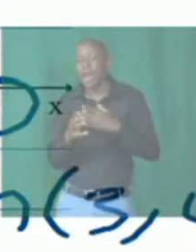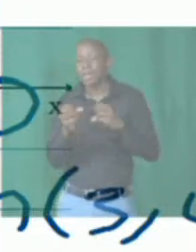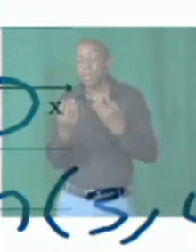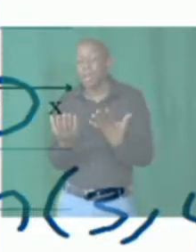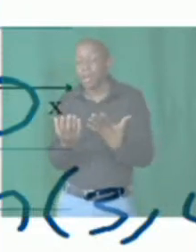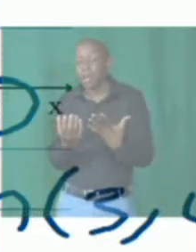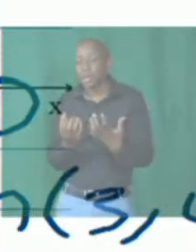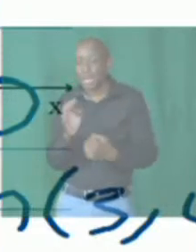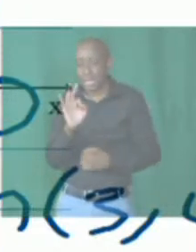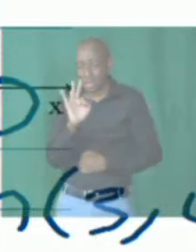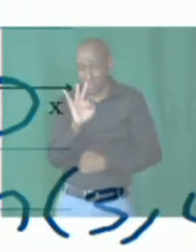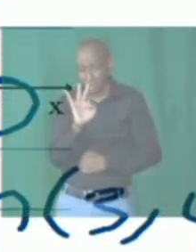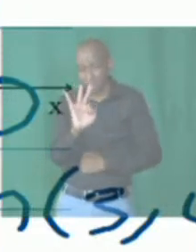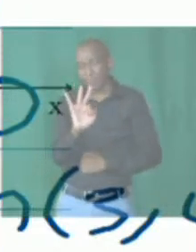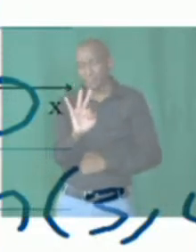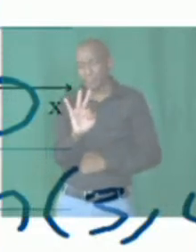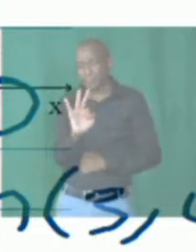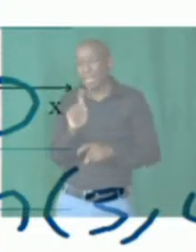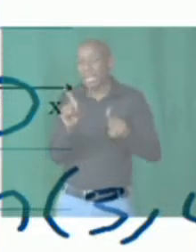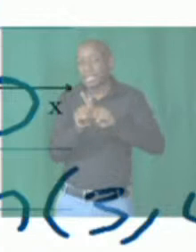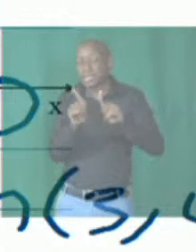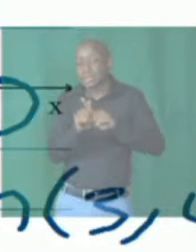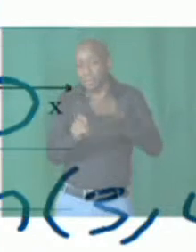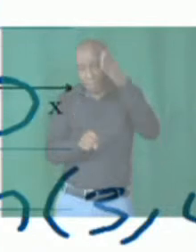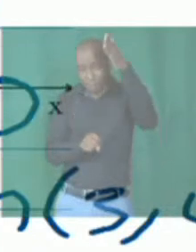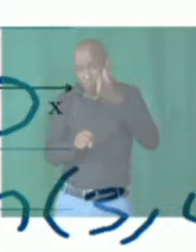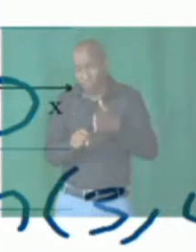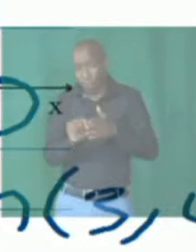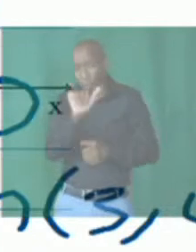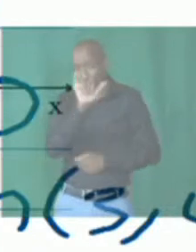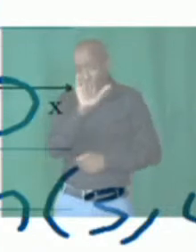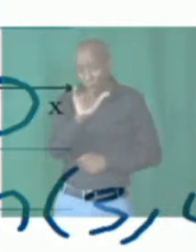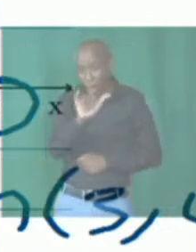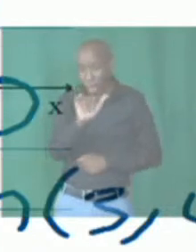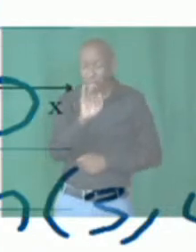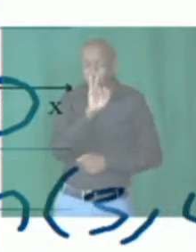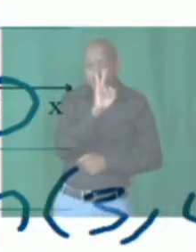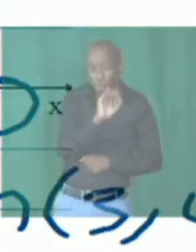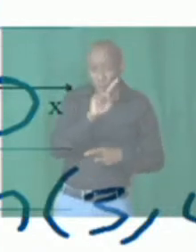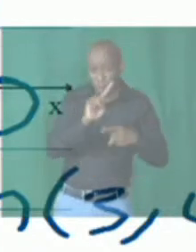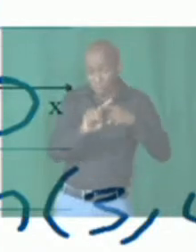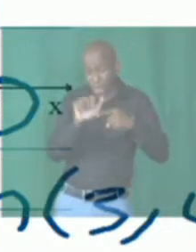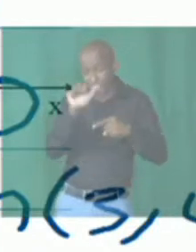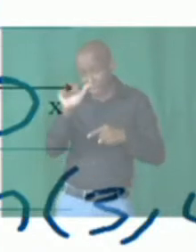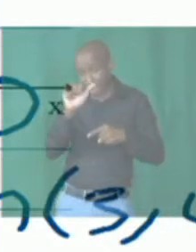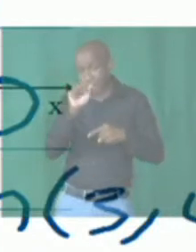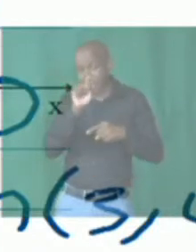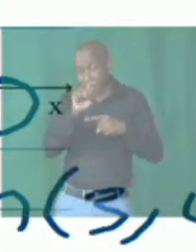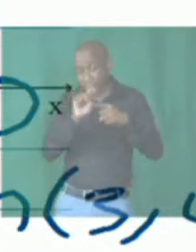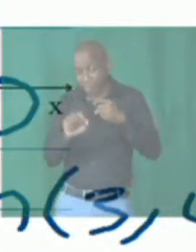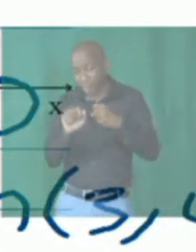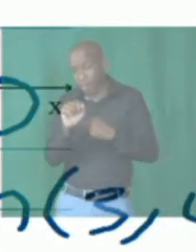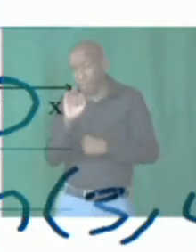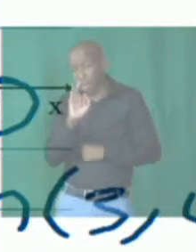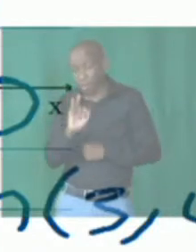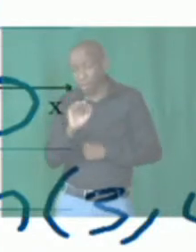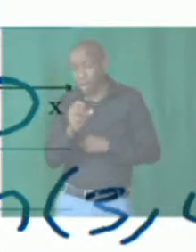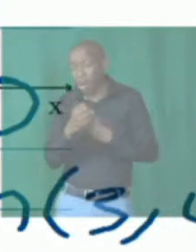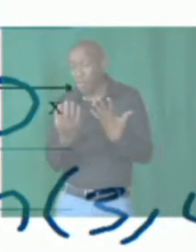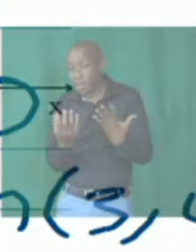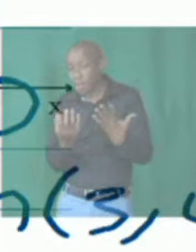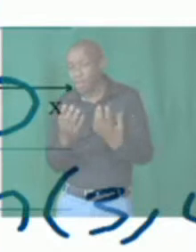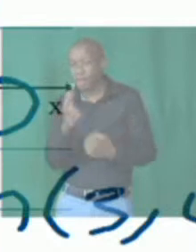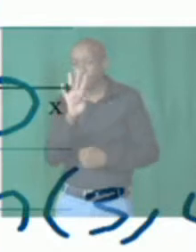A 3. You also do the same thing this side, 2 plus 6 divided by 2, you get to the what? The